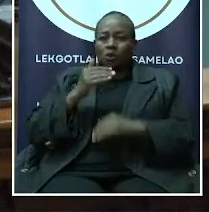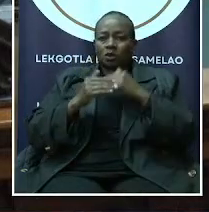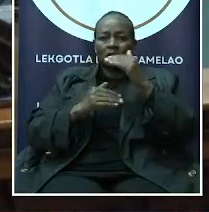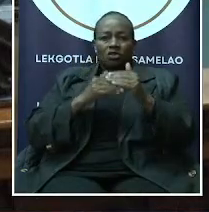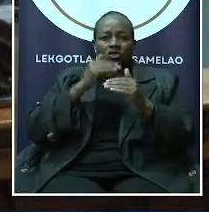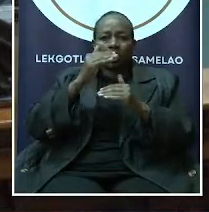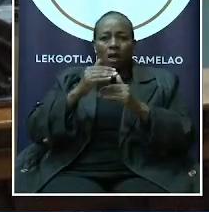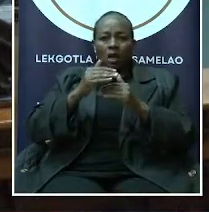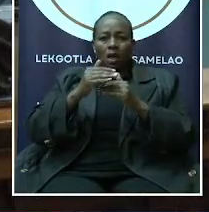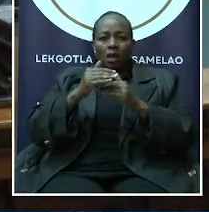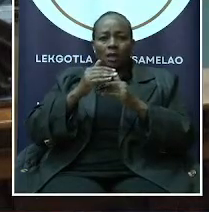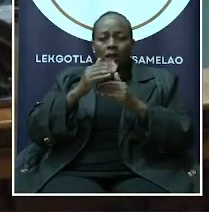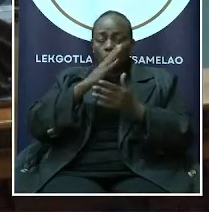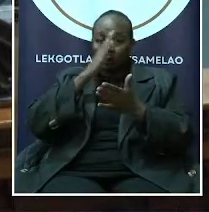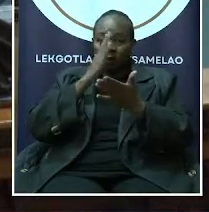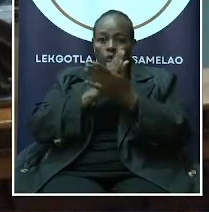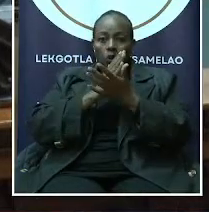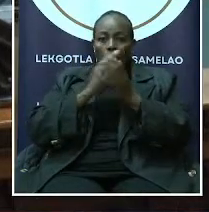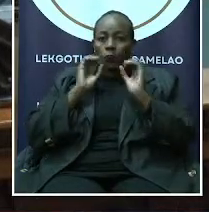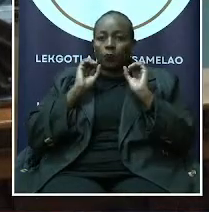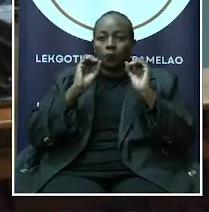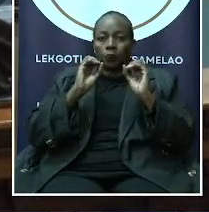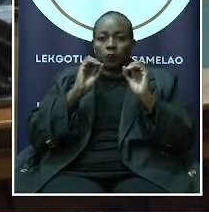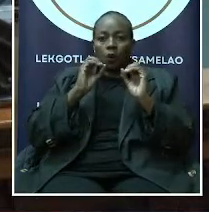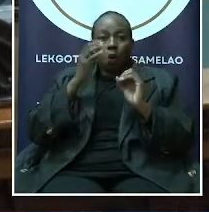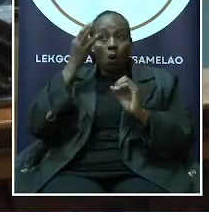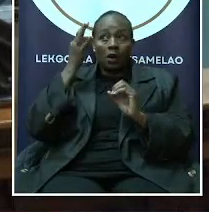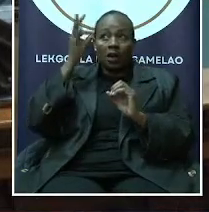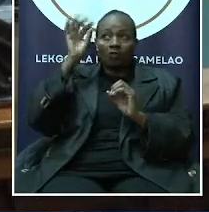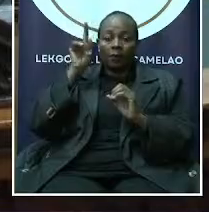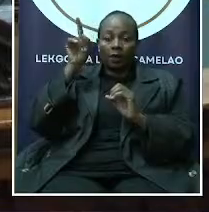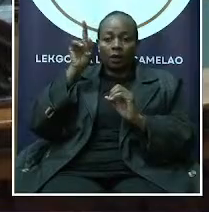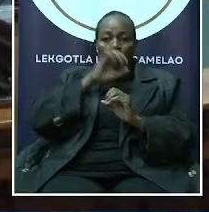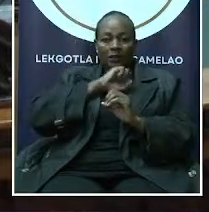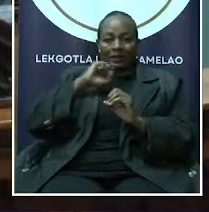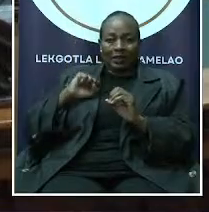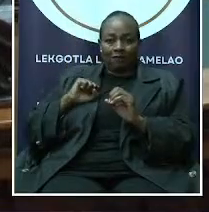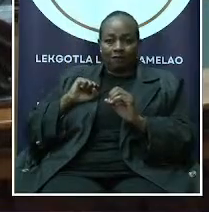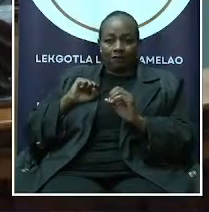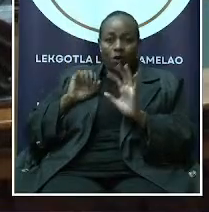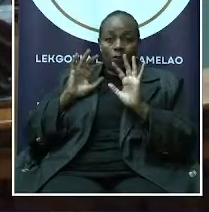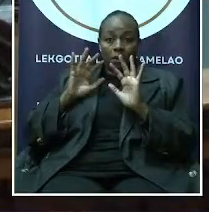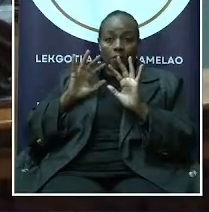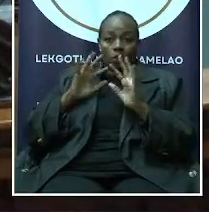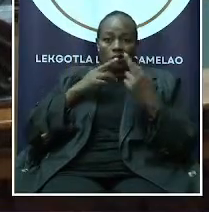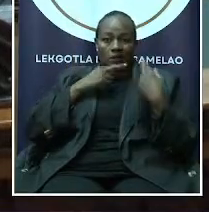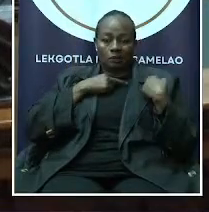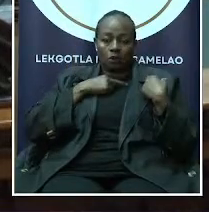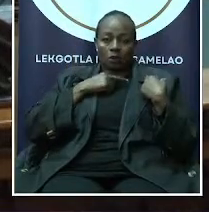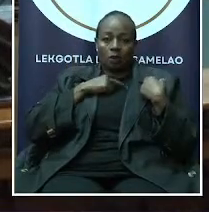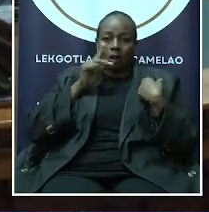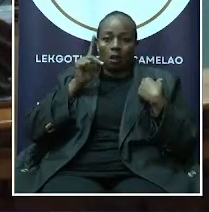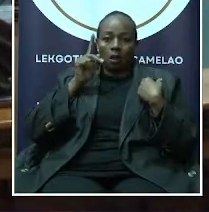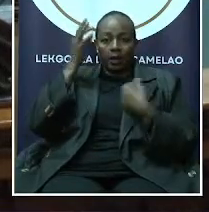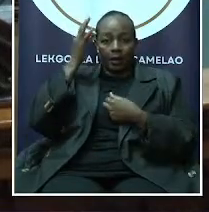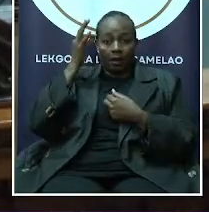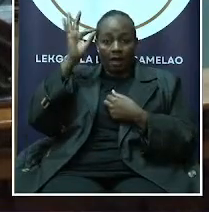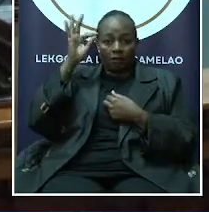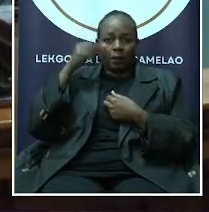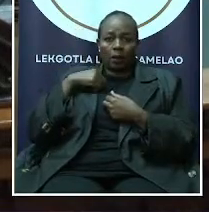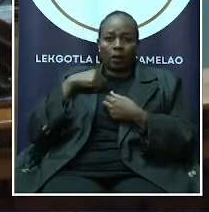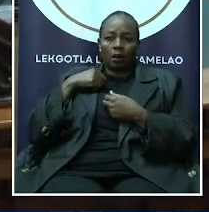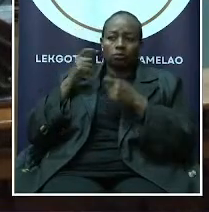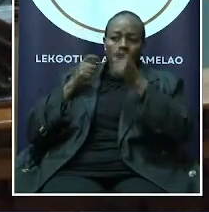which enforce that government employees or the employees and the people who are responsible in these institutions are